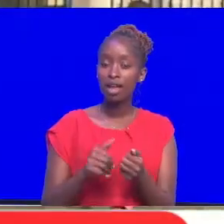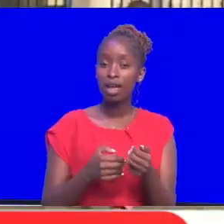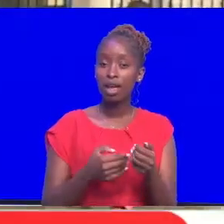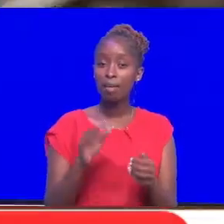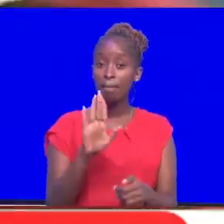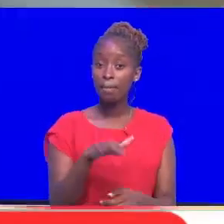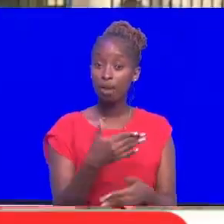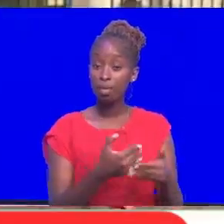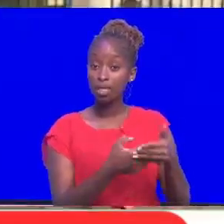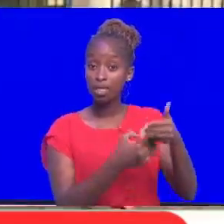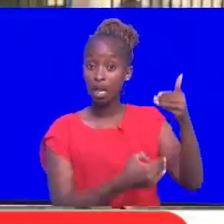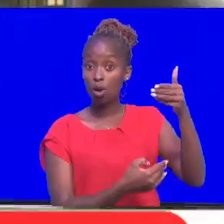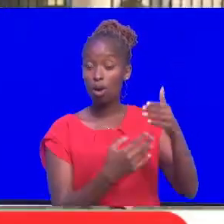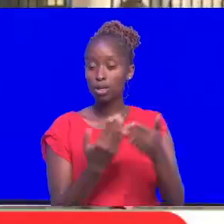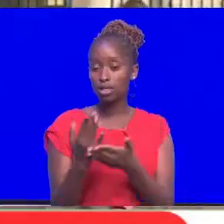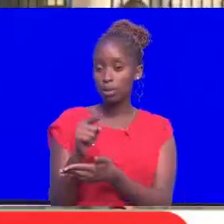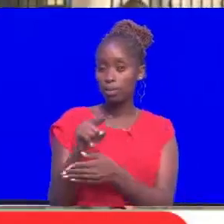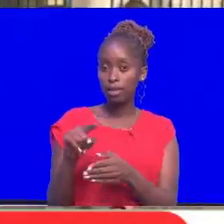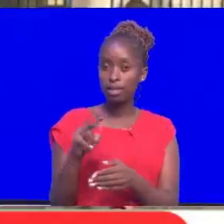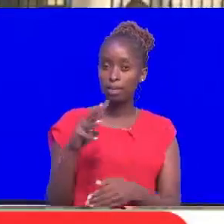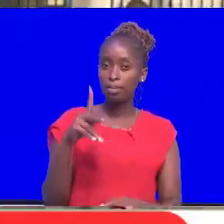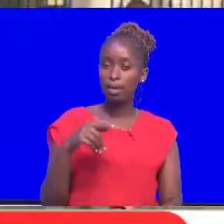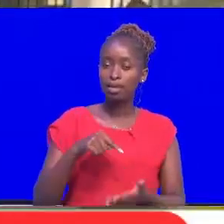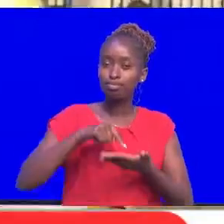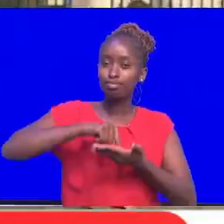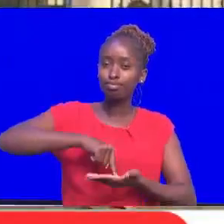some MPs insisting that they will not be